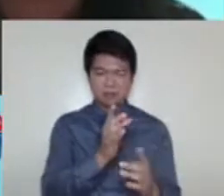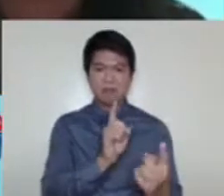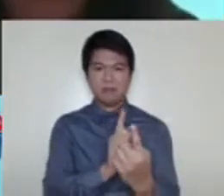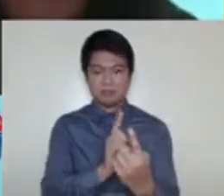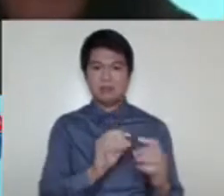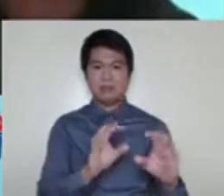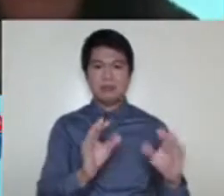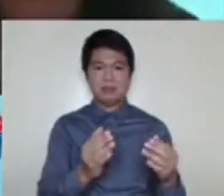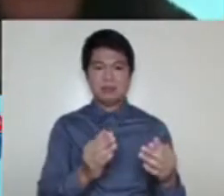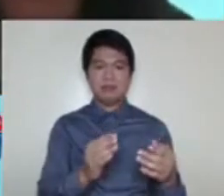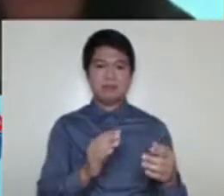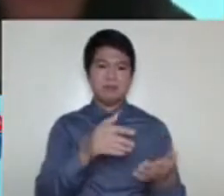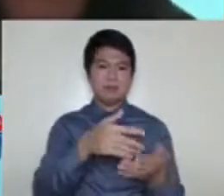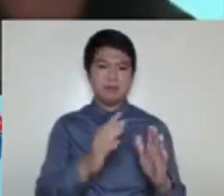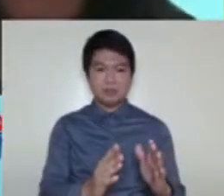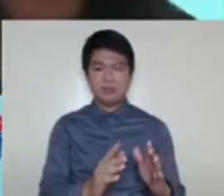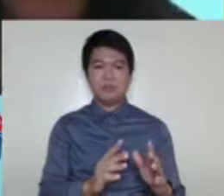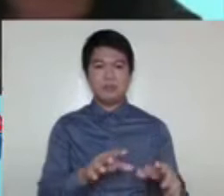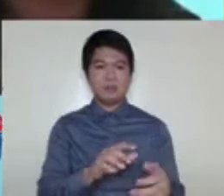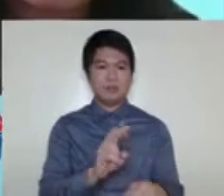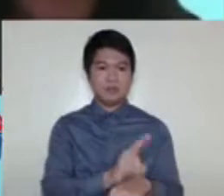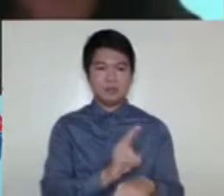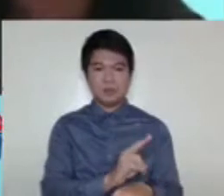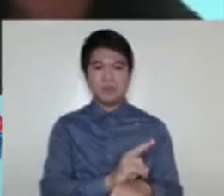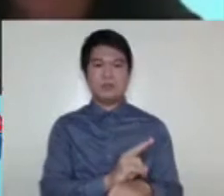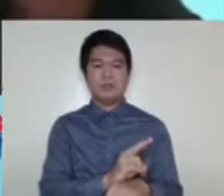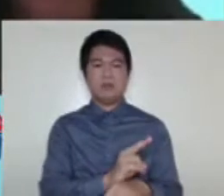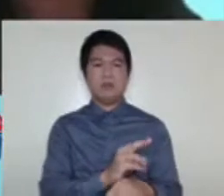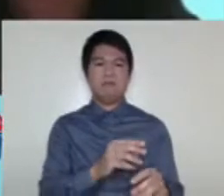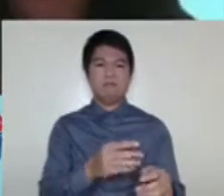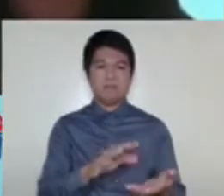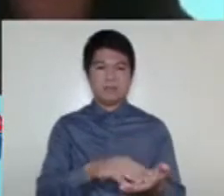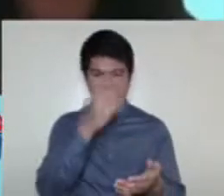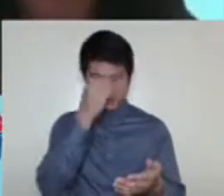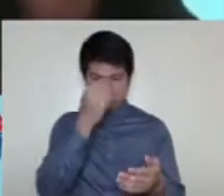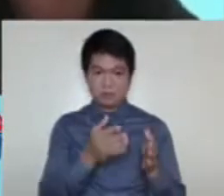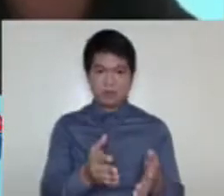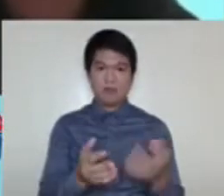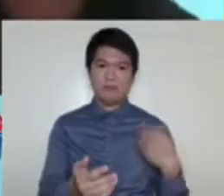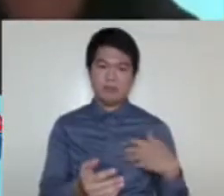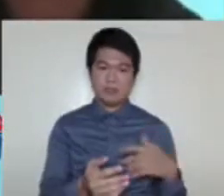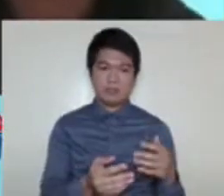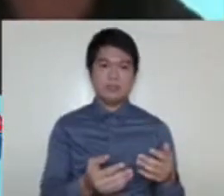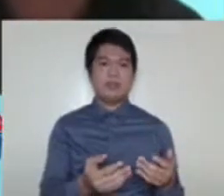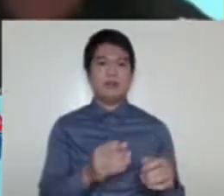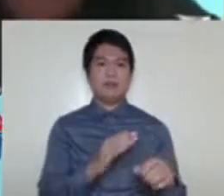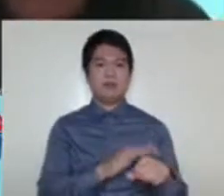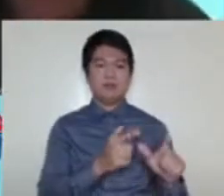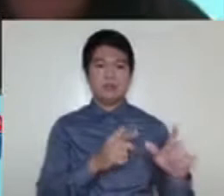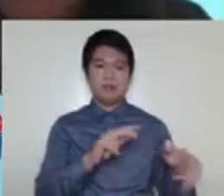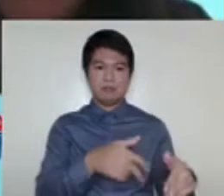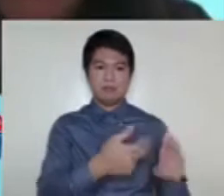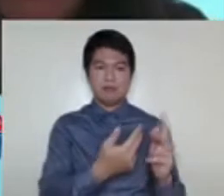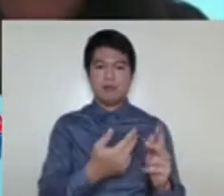adopt any of the following learning delivery modalities that we have, such as the synchronous learning, the asynchronous learning, the